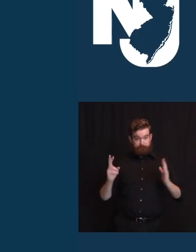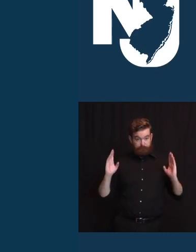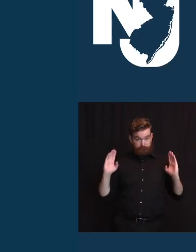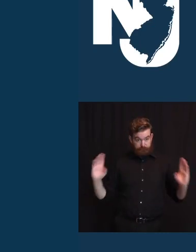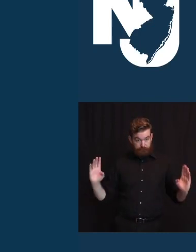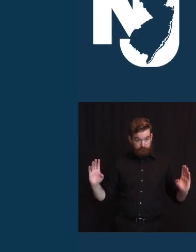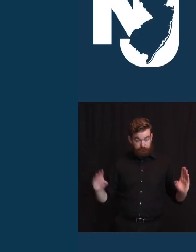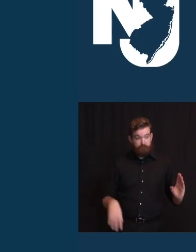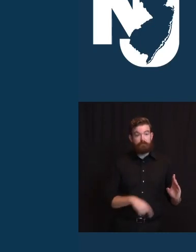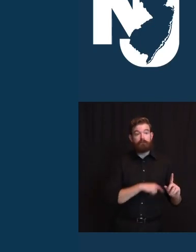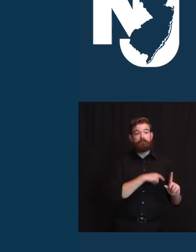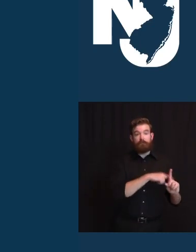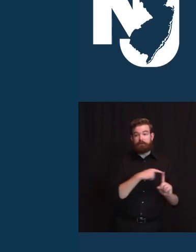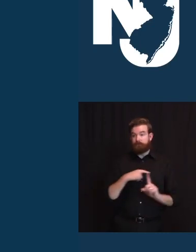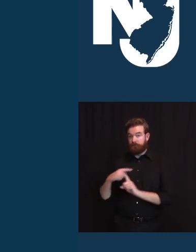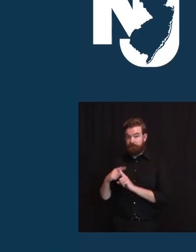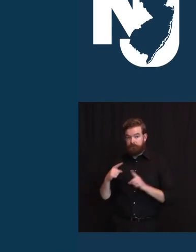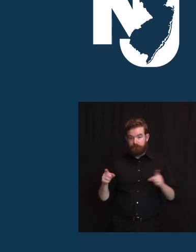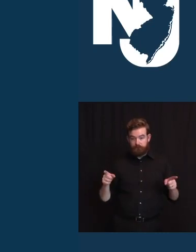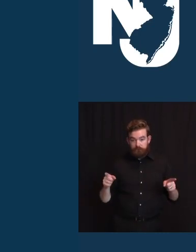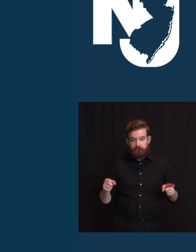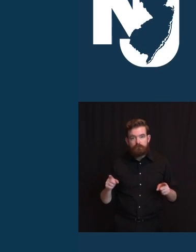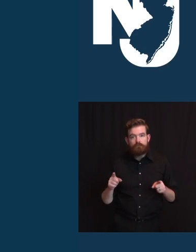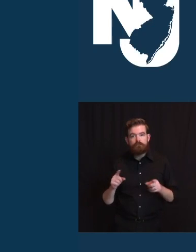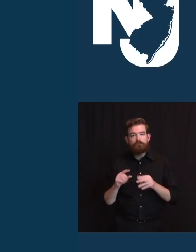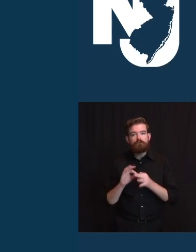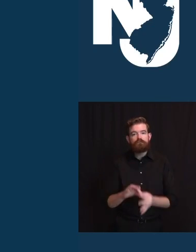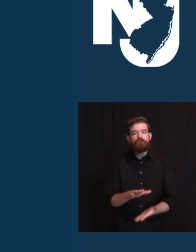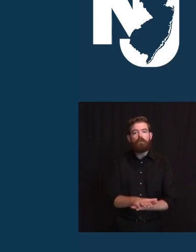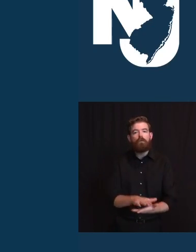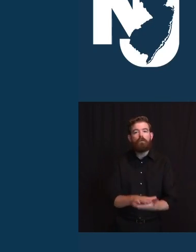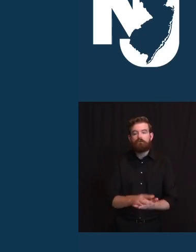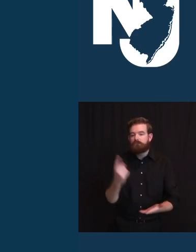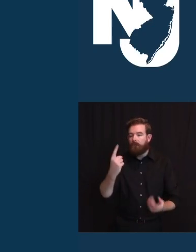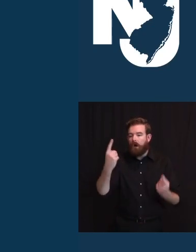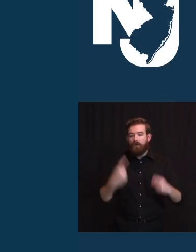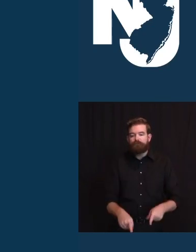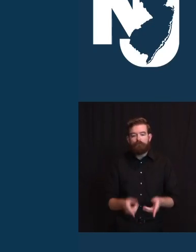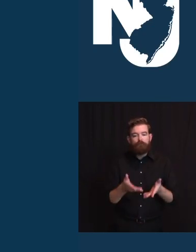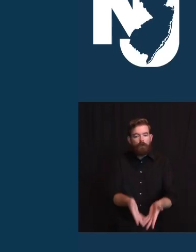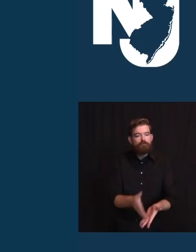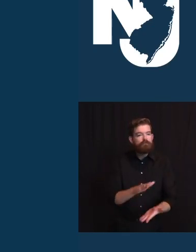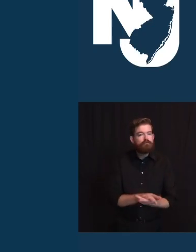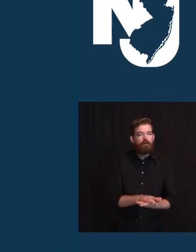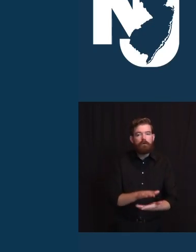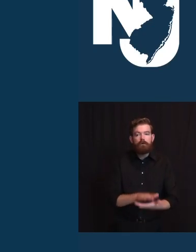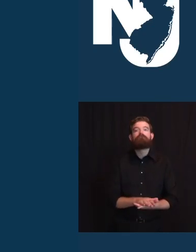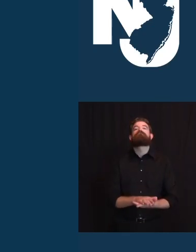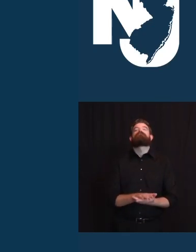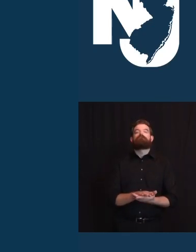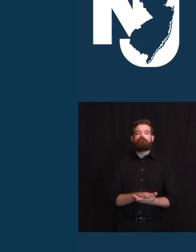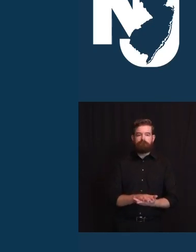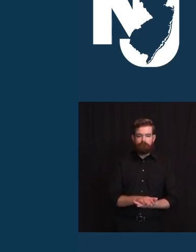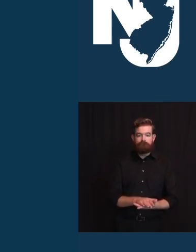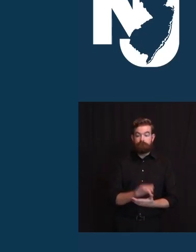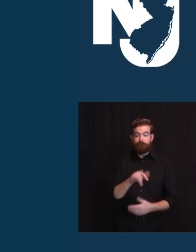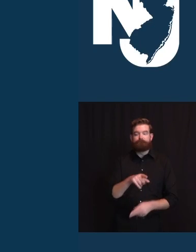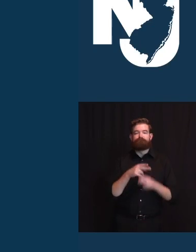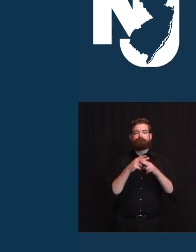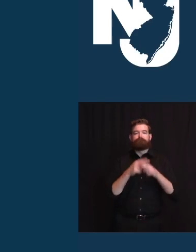considered an outbreak, including multiple cohorts. Local health officials would